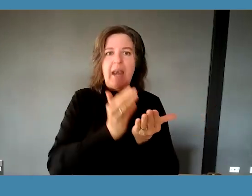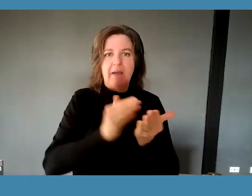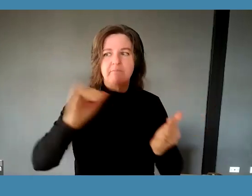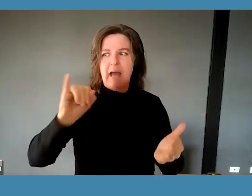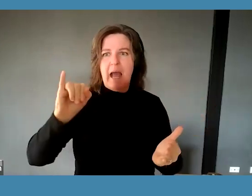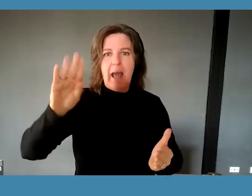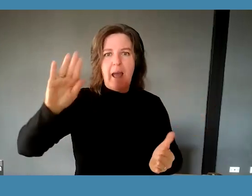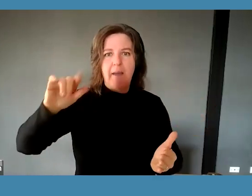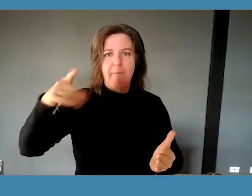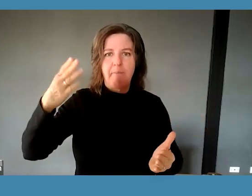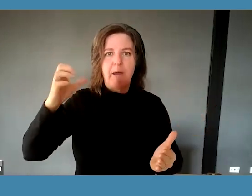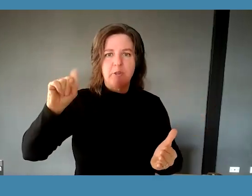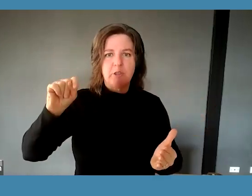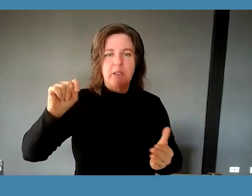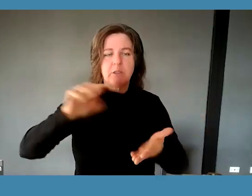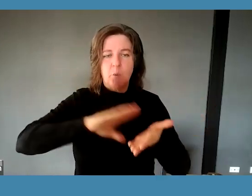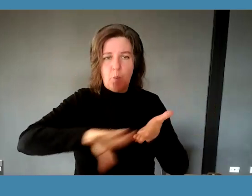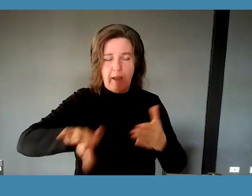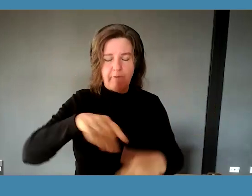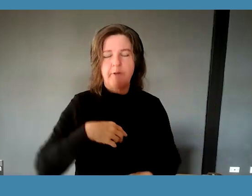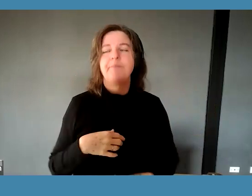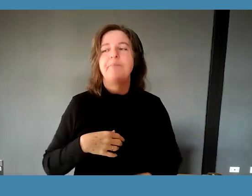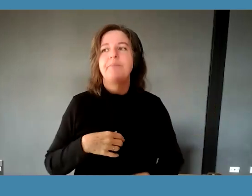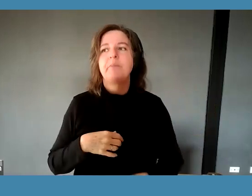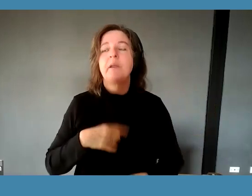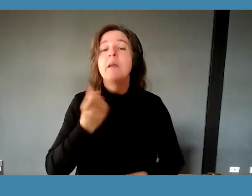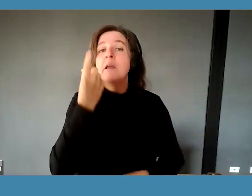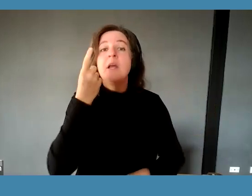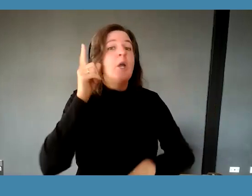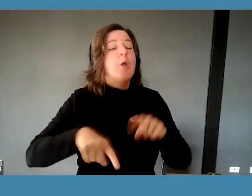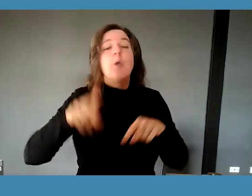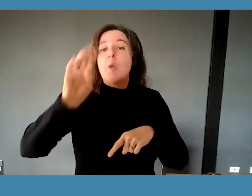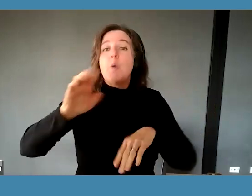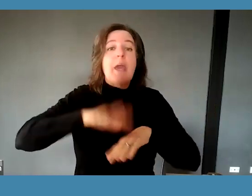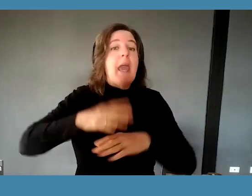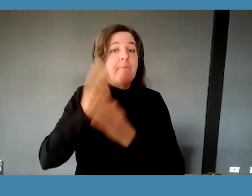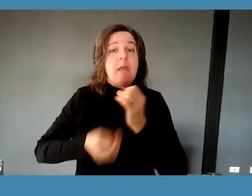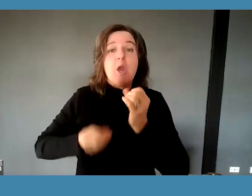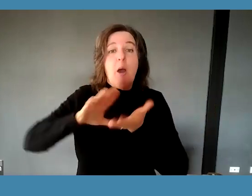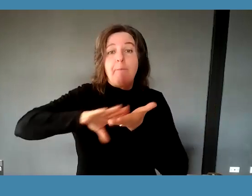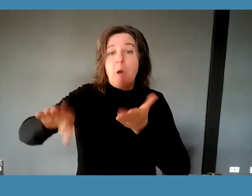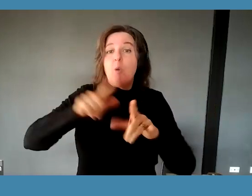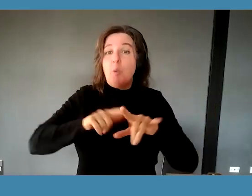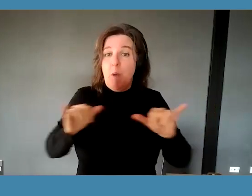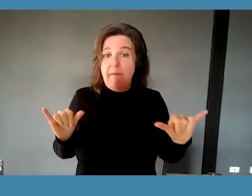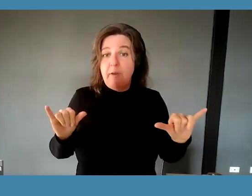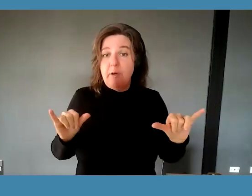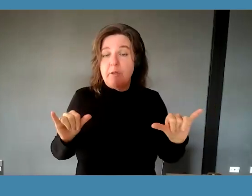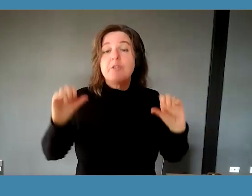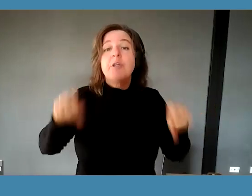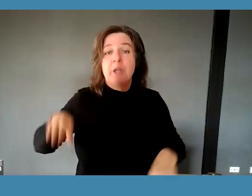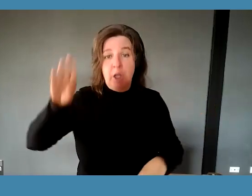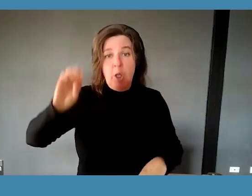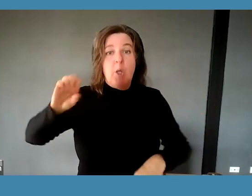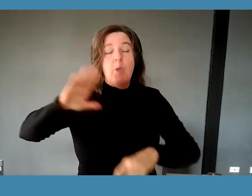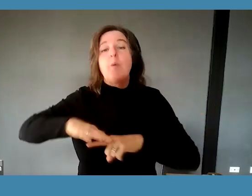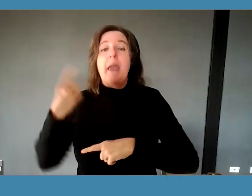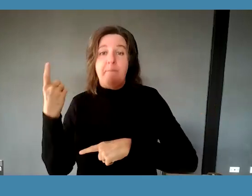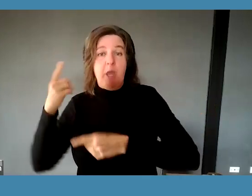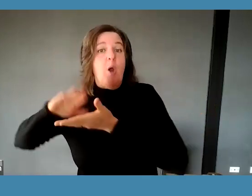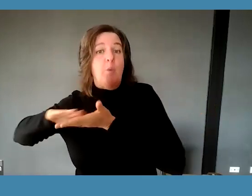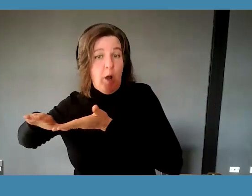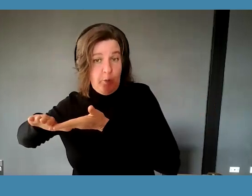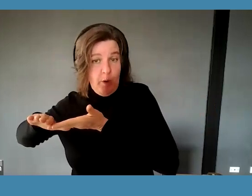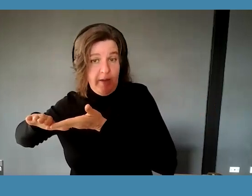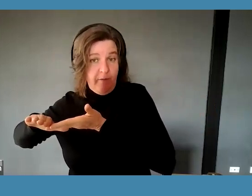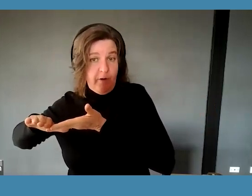do is, while you can't be on both waivers at the same time, you can be on one waiver and be on the wait list for the other at the